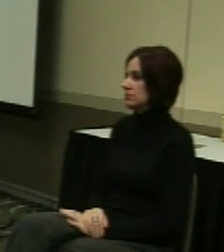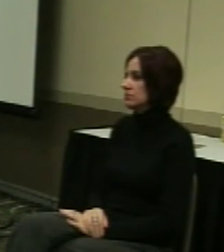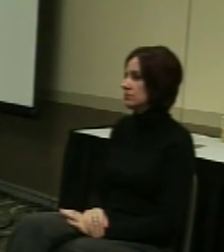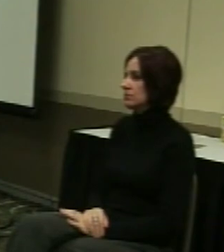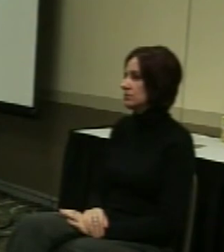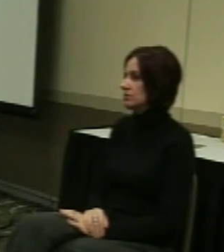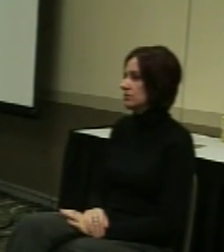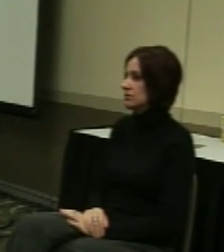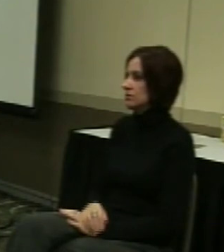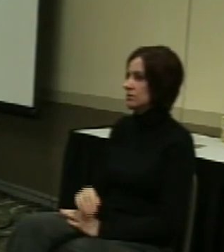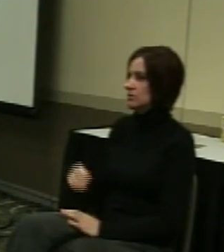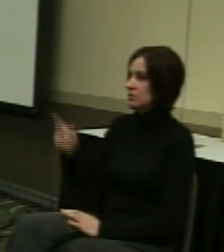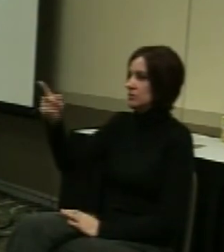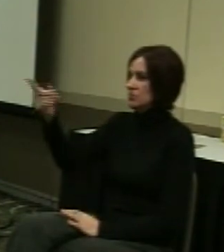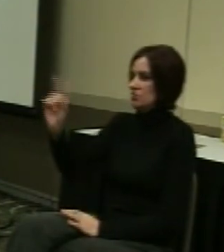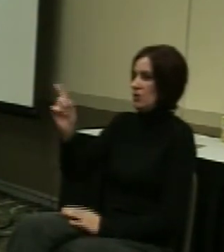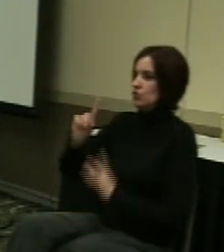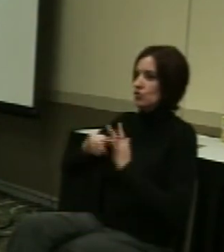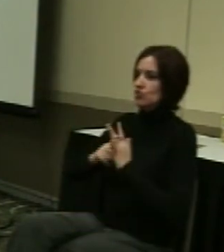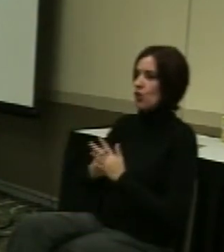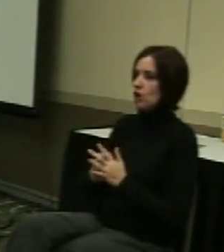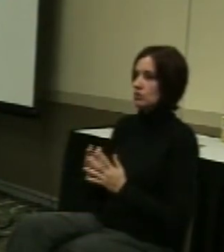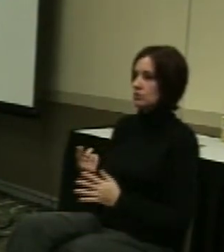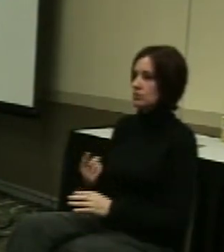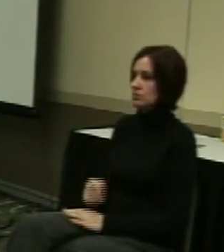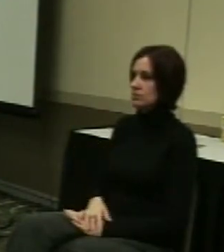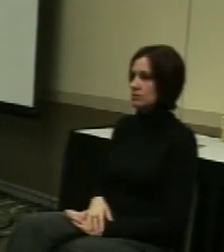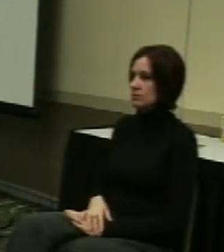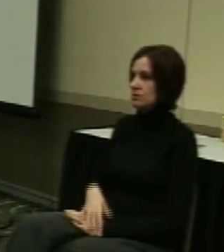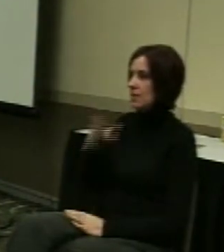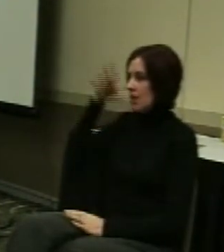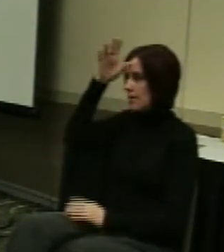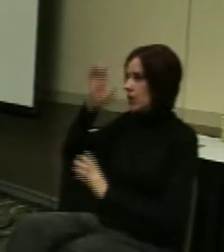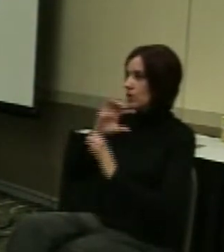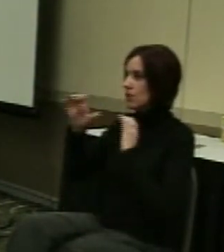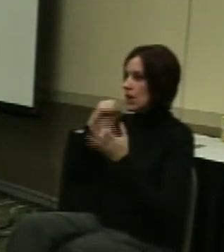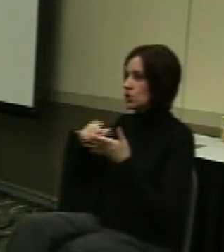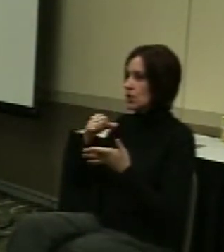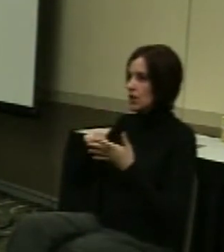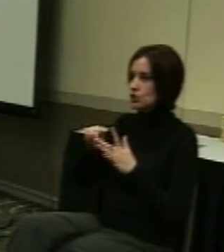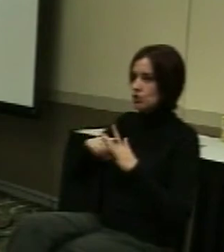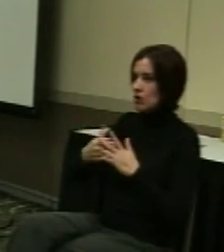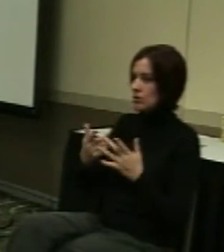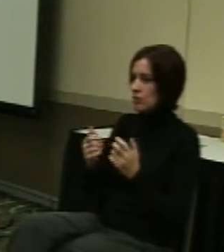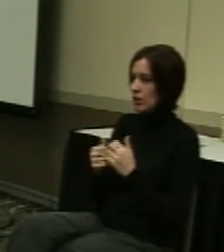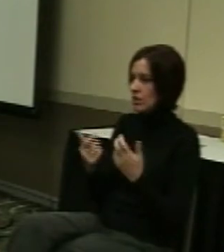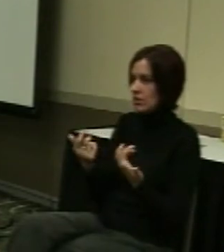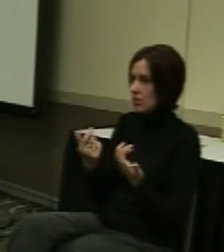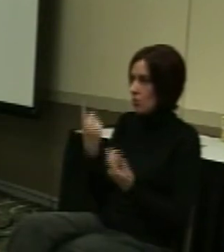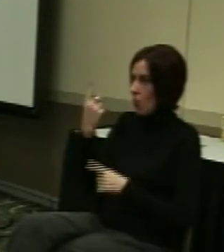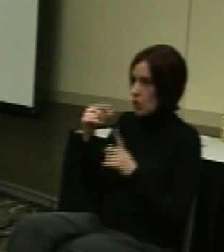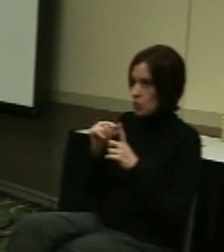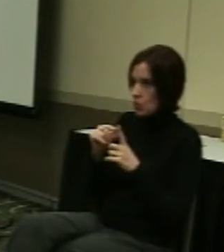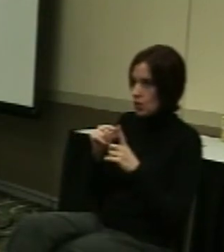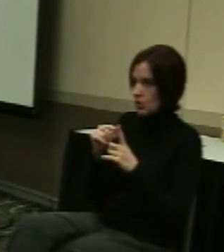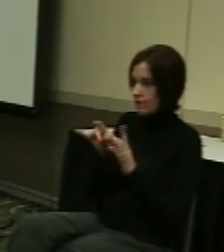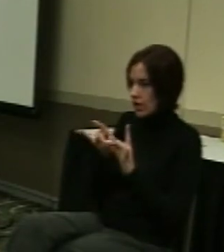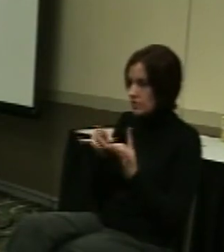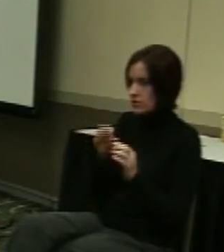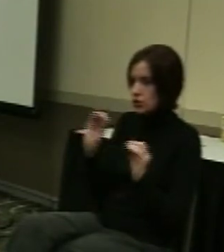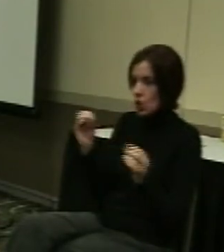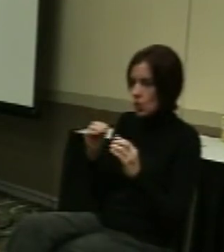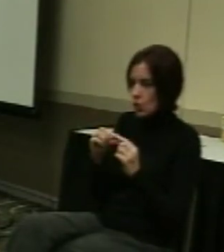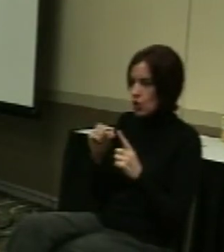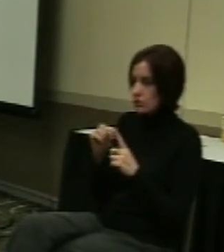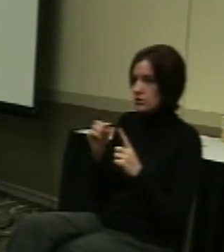Where did they start? Well, the parent communication letter, or did she start with her saying one-word phrases or no words or?